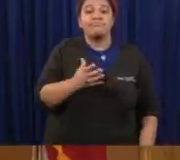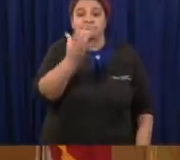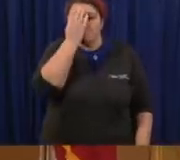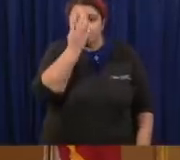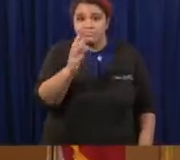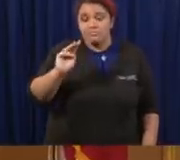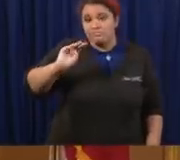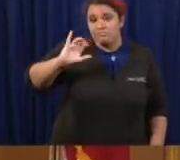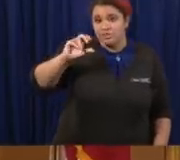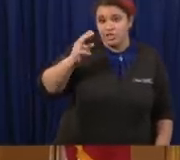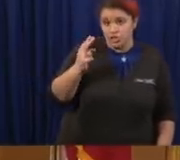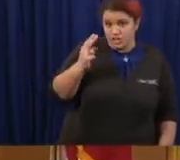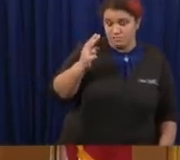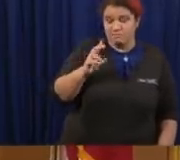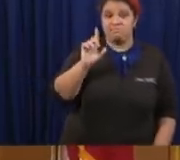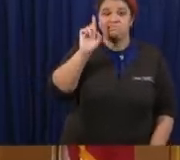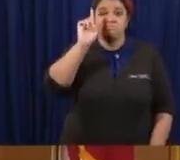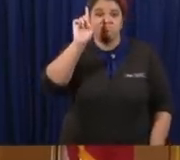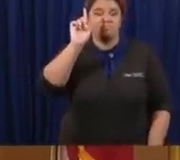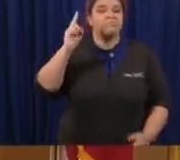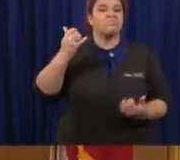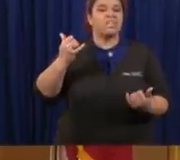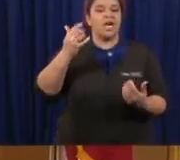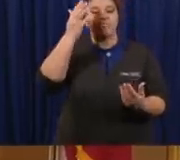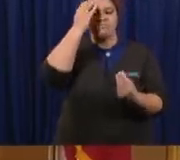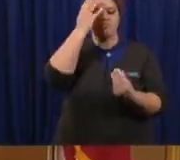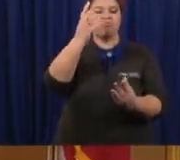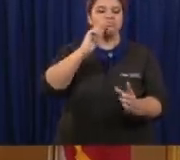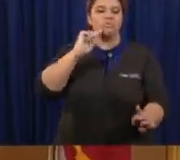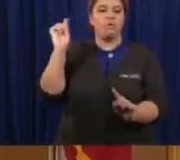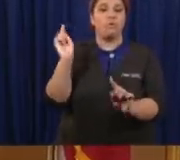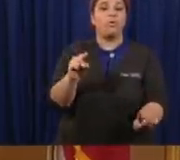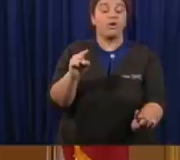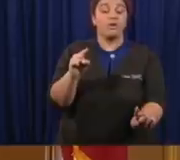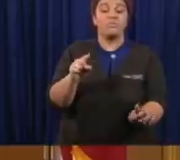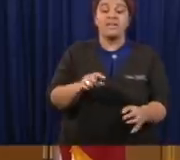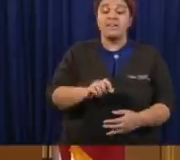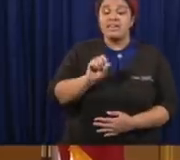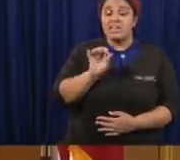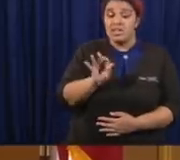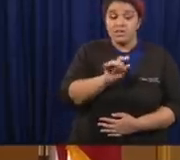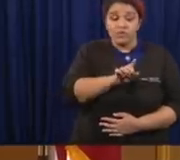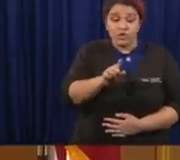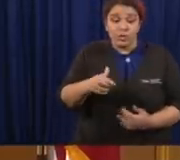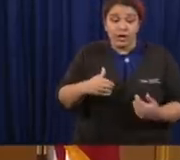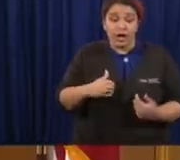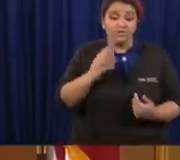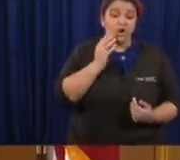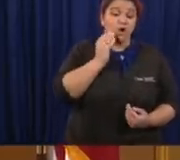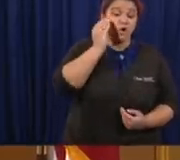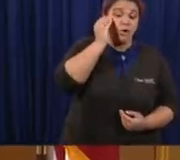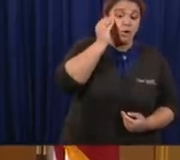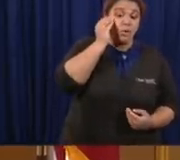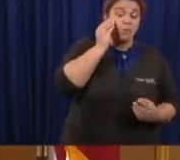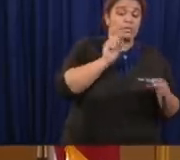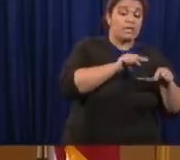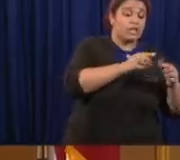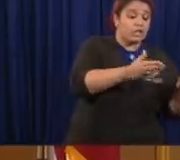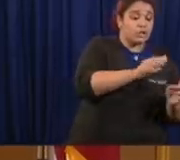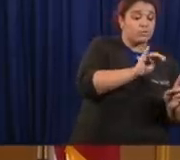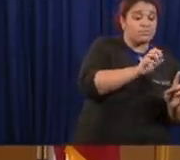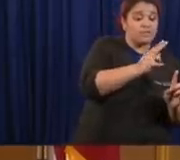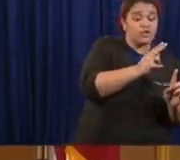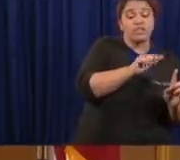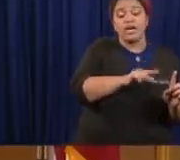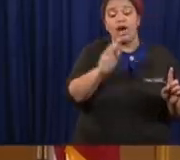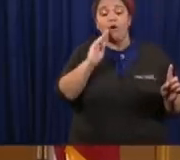state to pick one and stay there. As the weather improves and there's that temptation for people in Cleveland or elsewhere to go to Lake